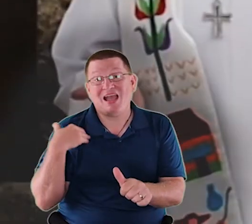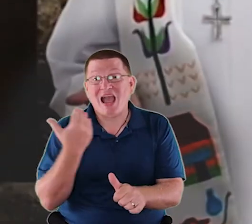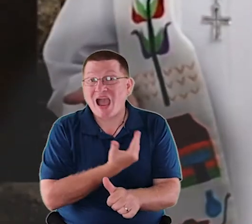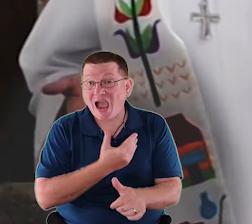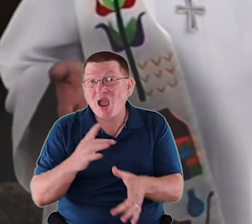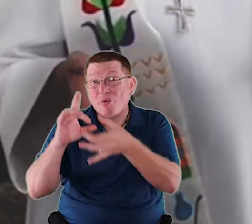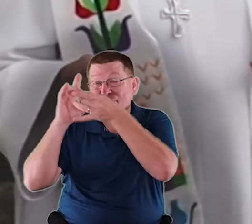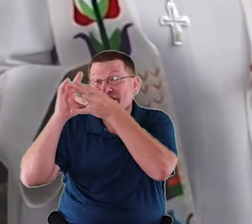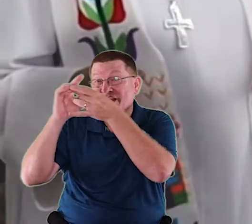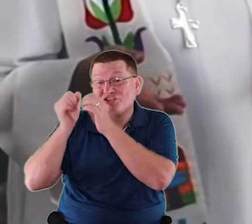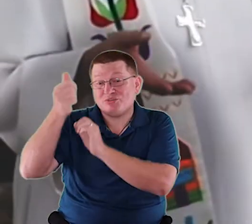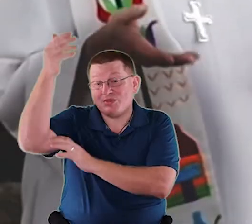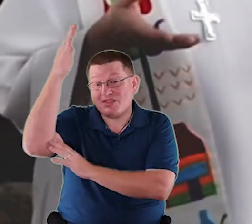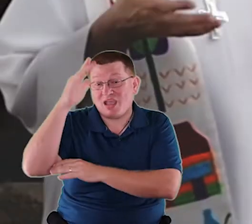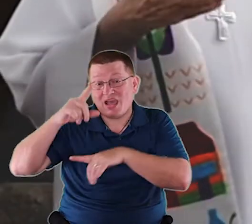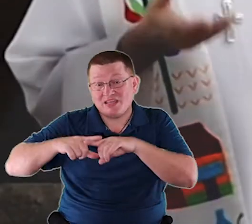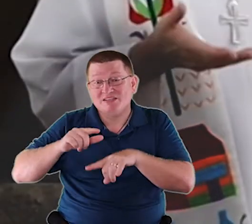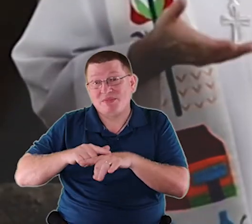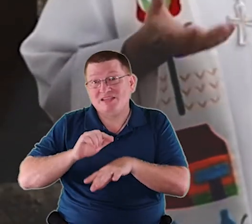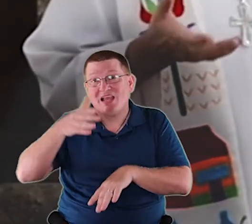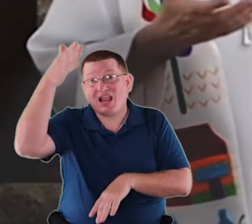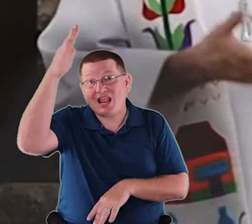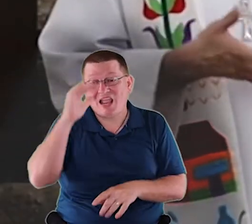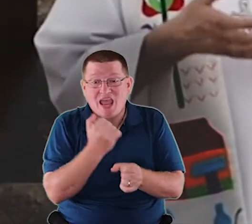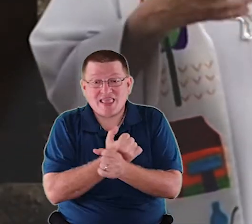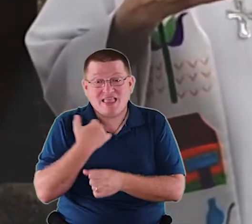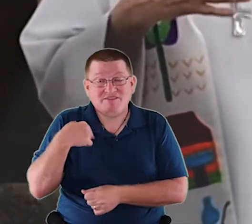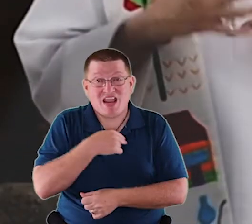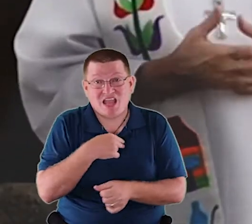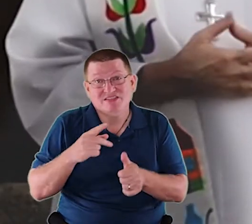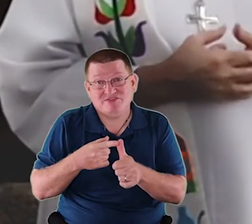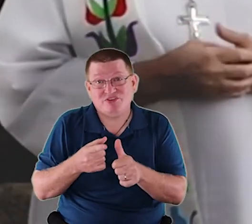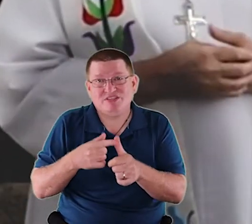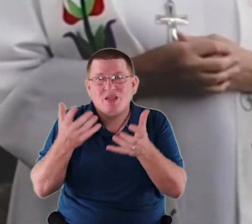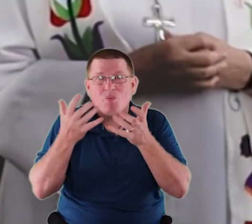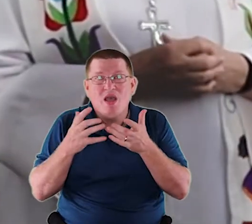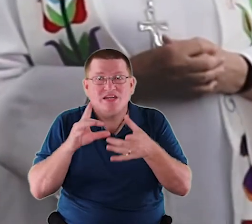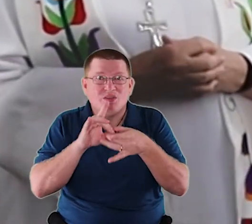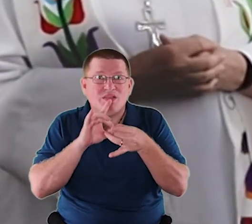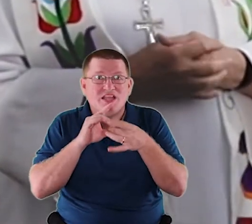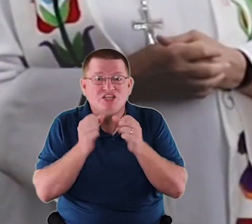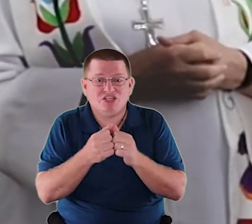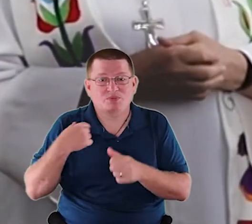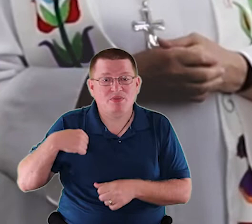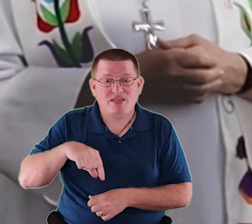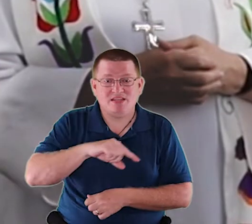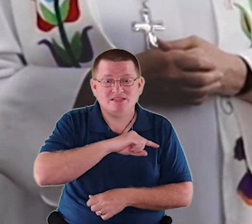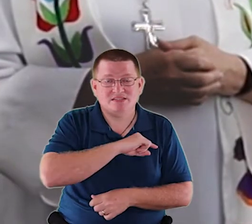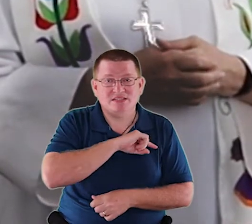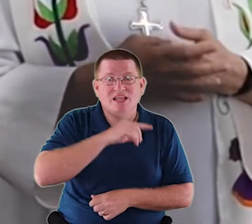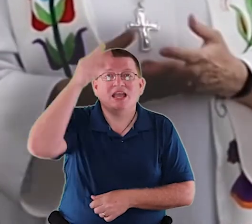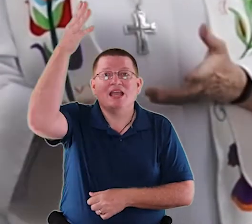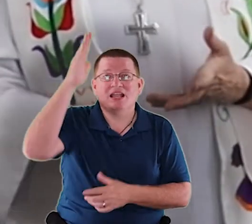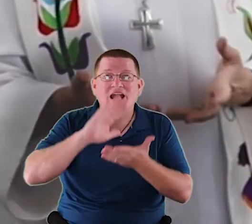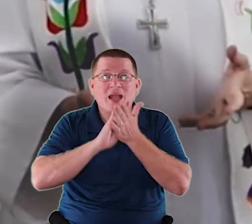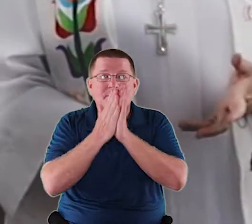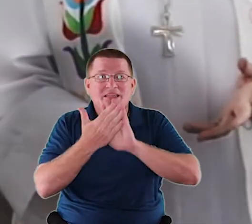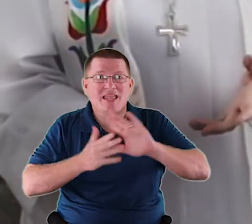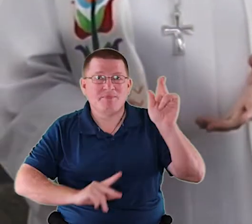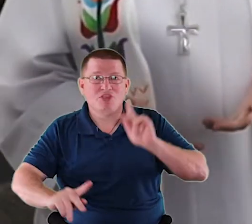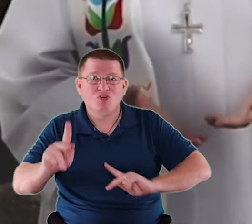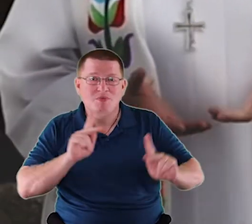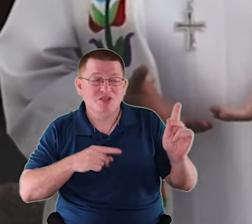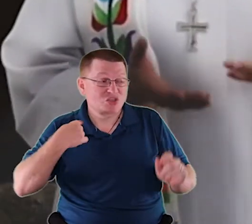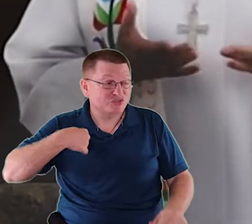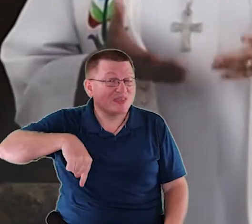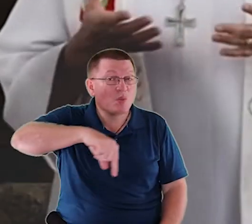Our relationship with God is based on God loving us first and wanting a relationship with us. God became human